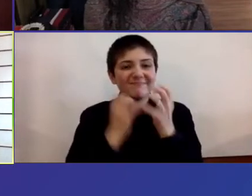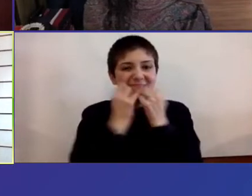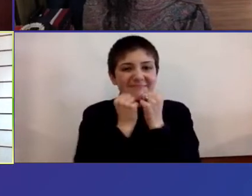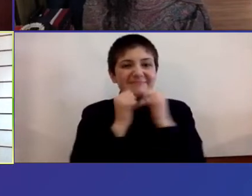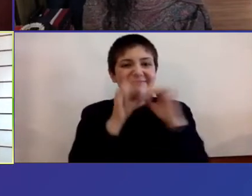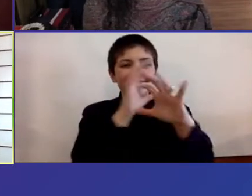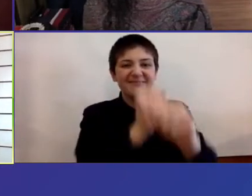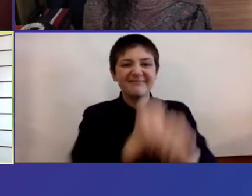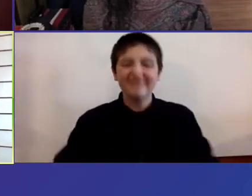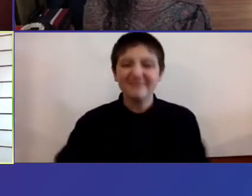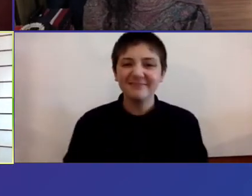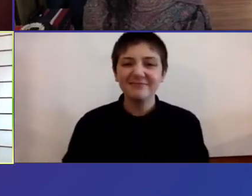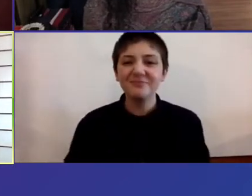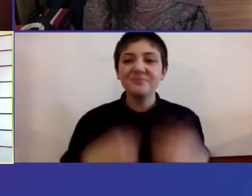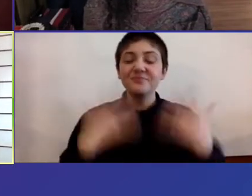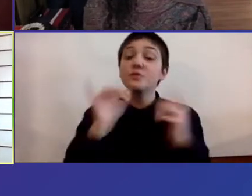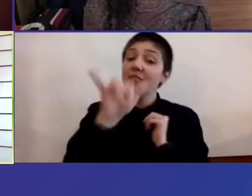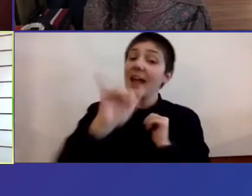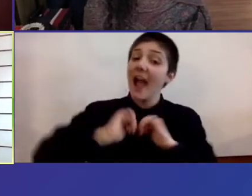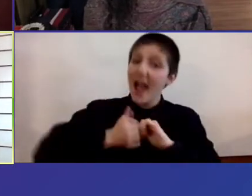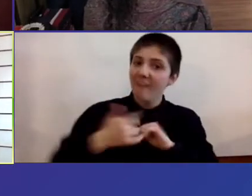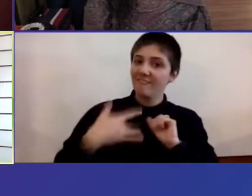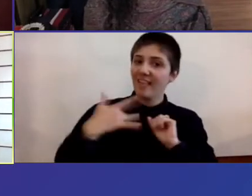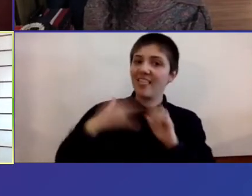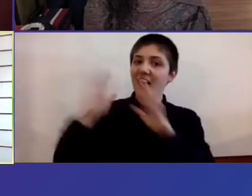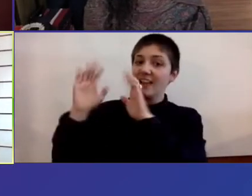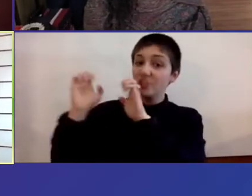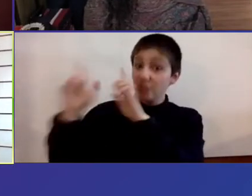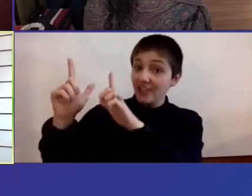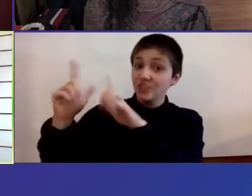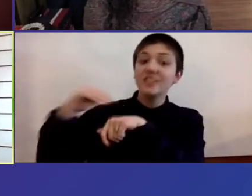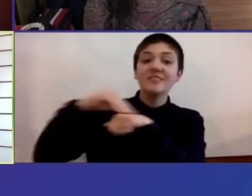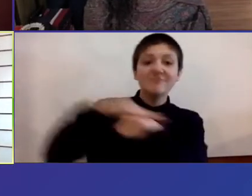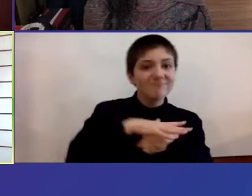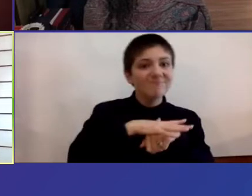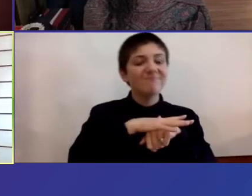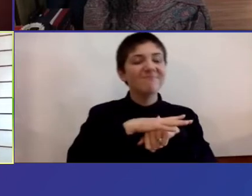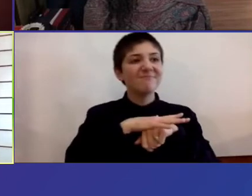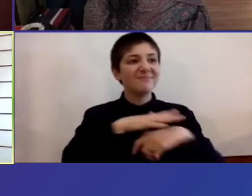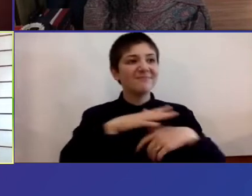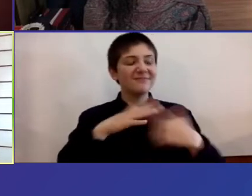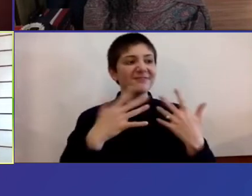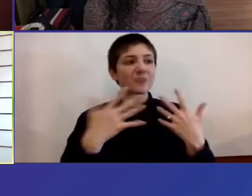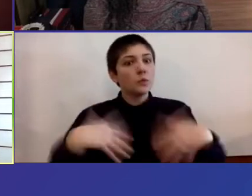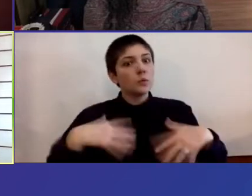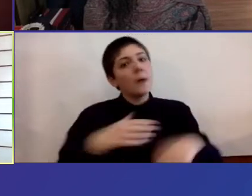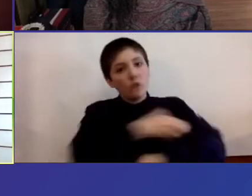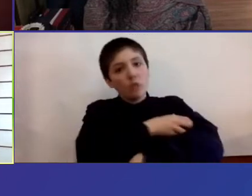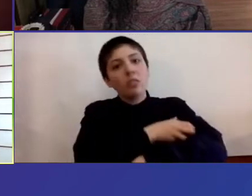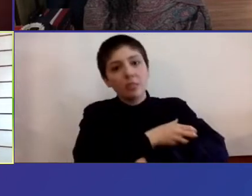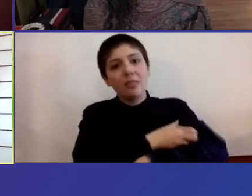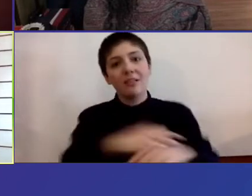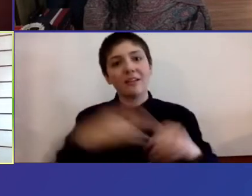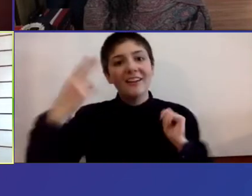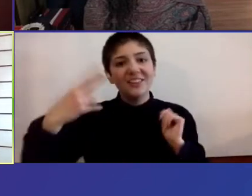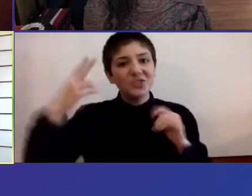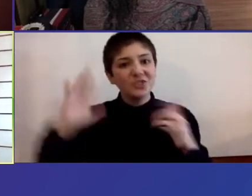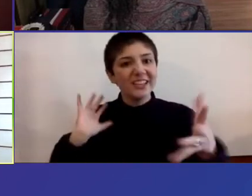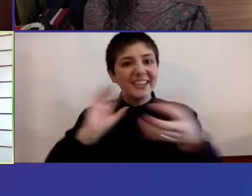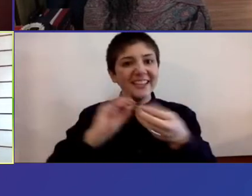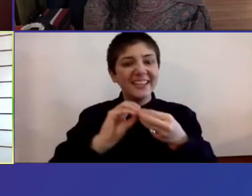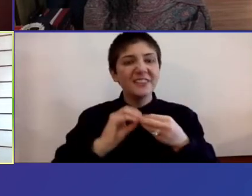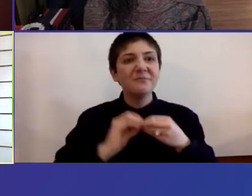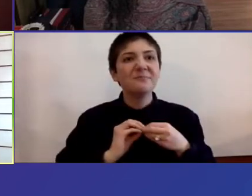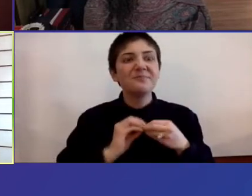youngsters. Higher education, more intellectual way of PowerPoint, and this is the history, how